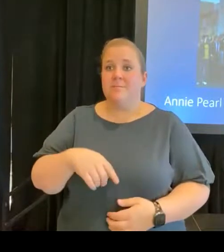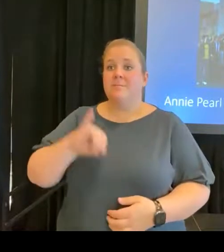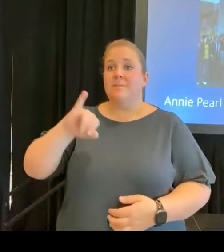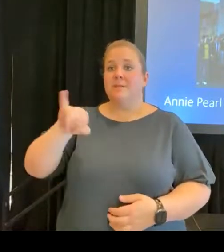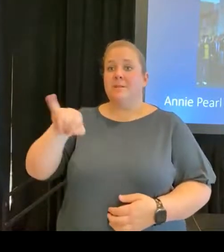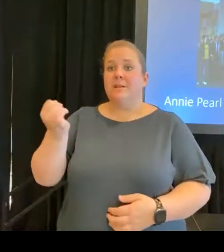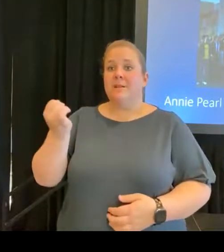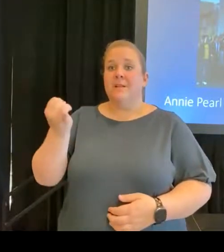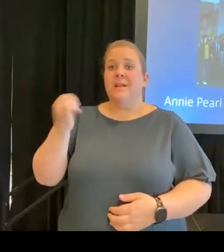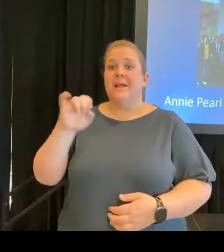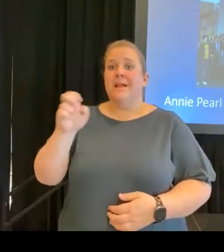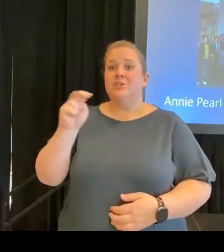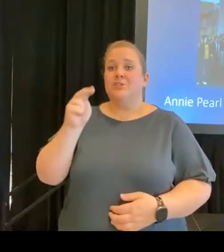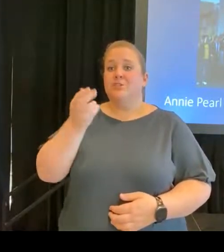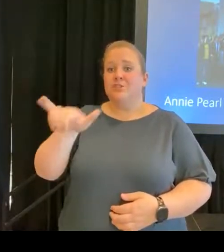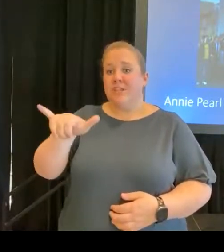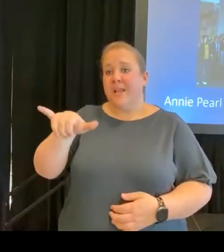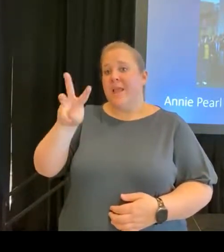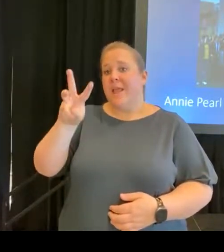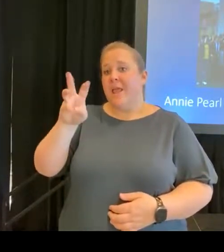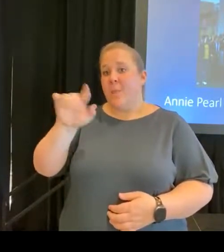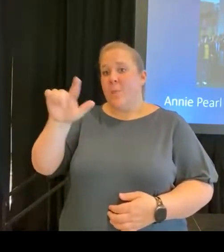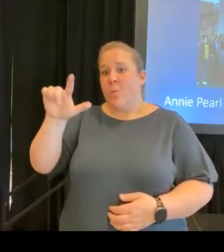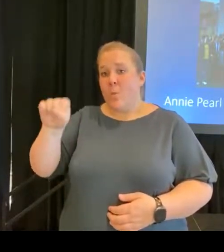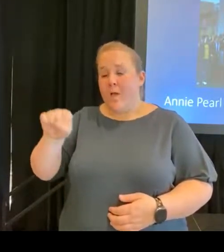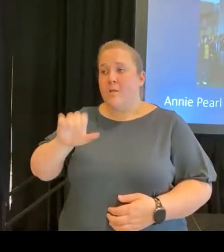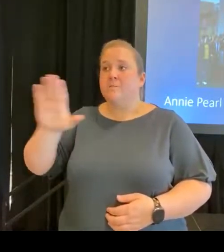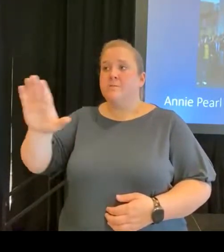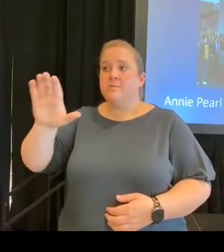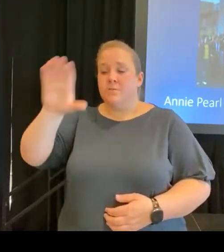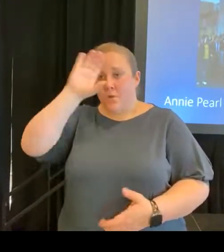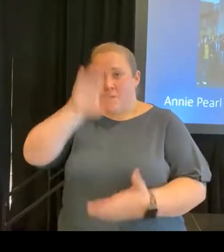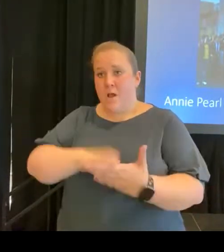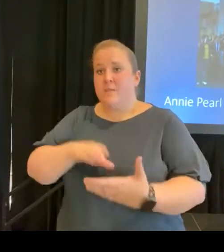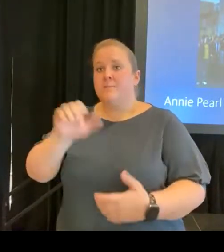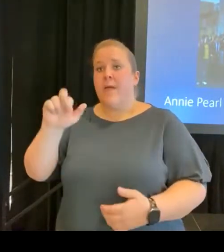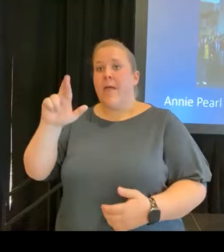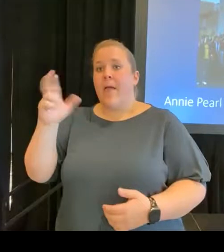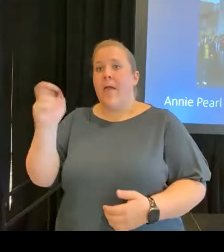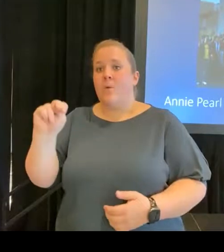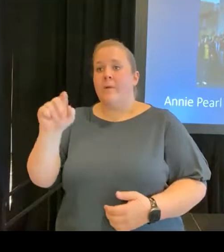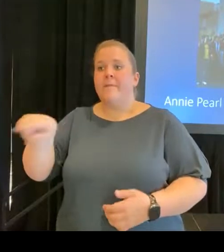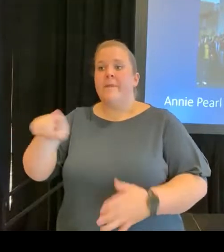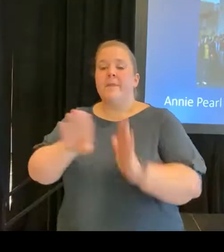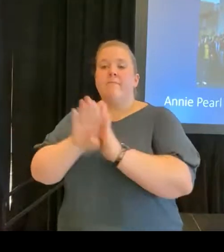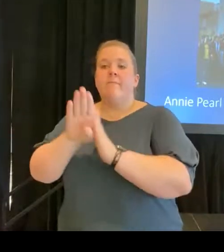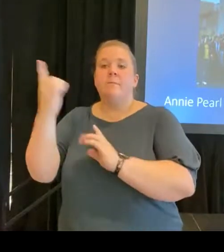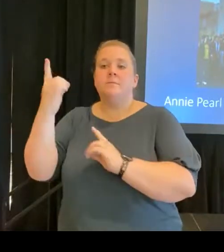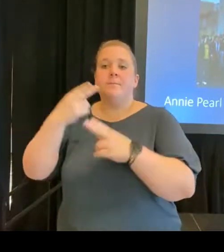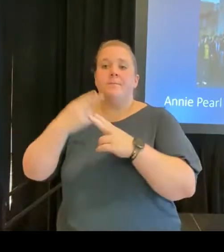Wells and her husband, Aaron, who developed this thing called